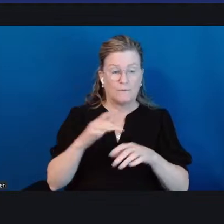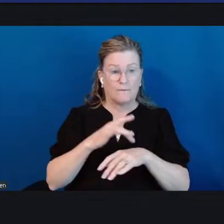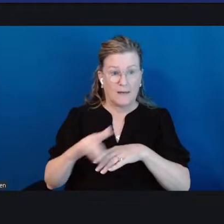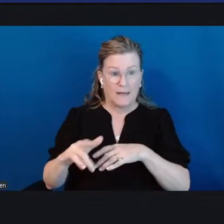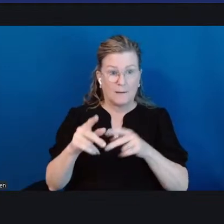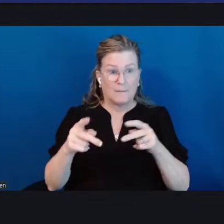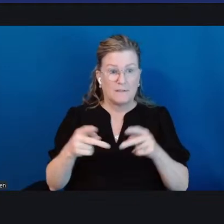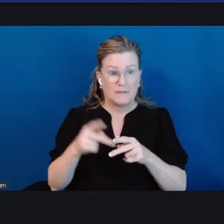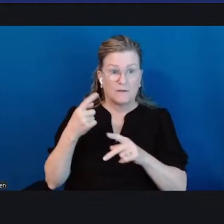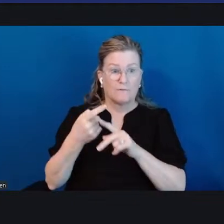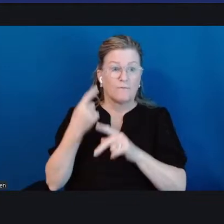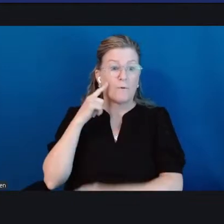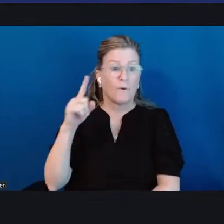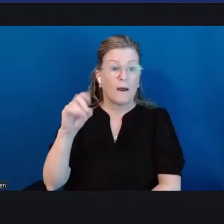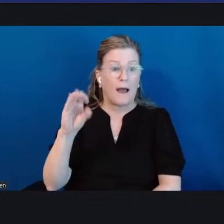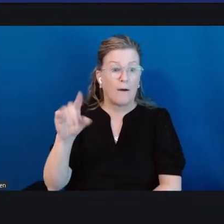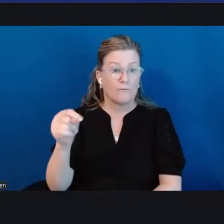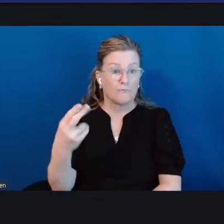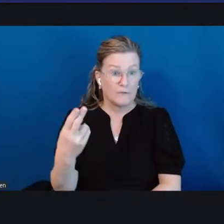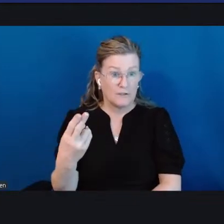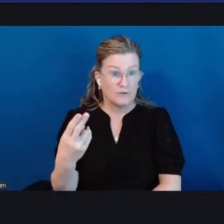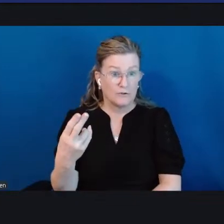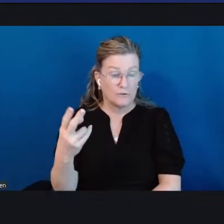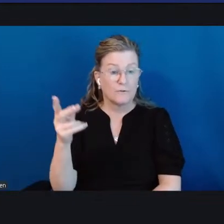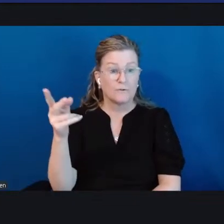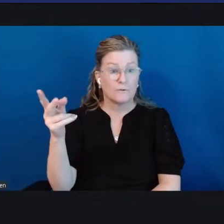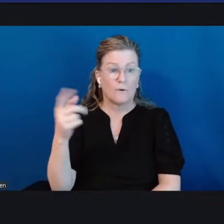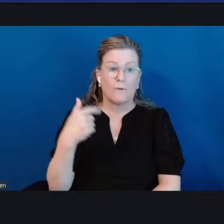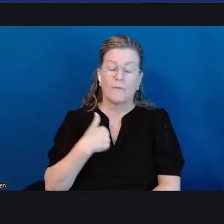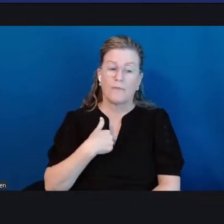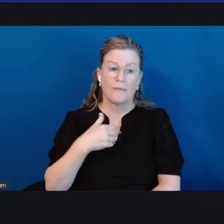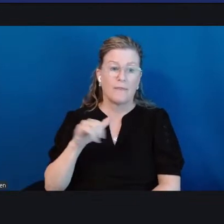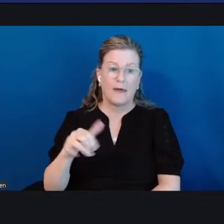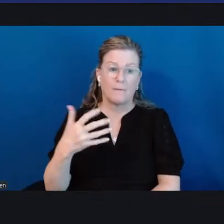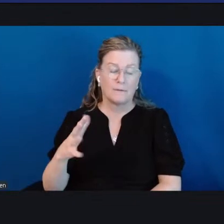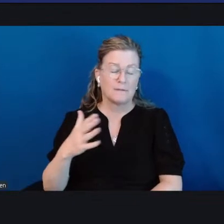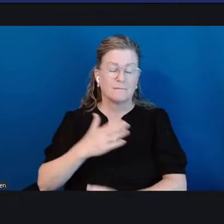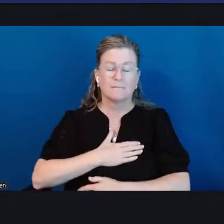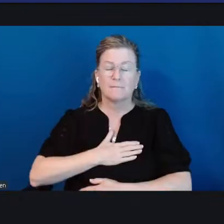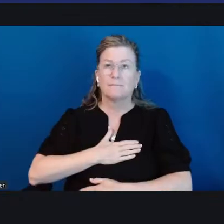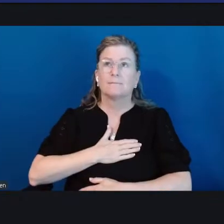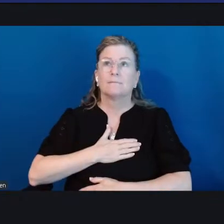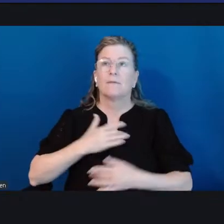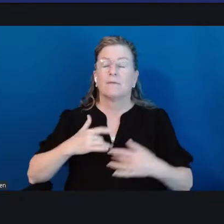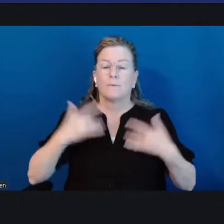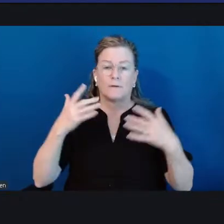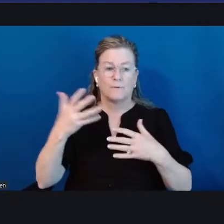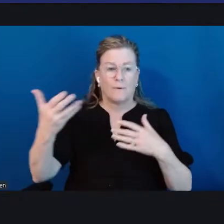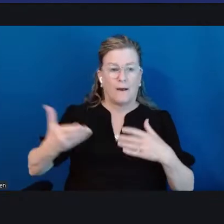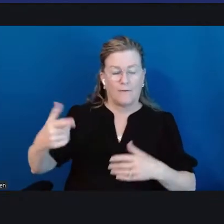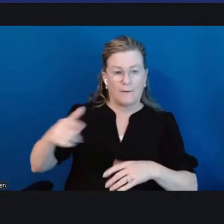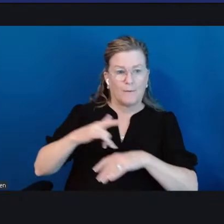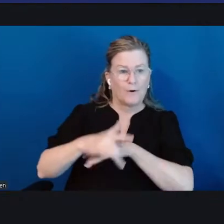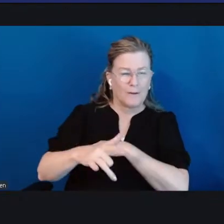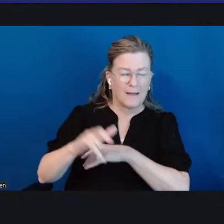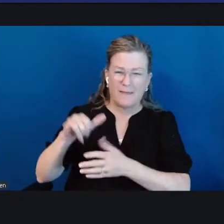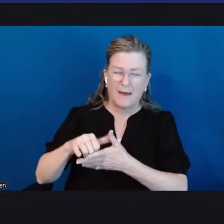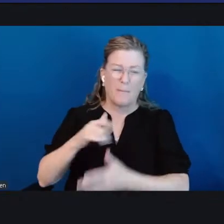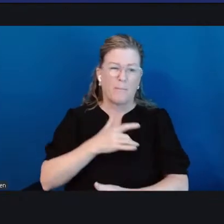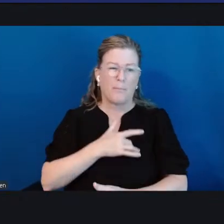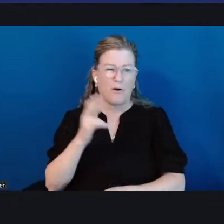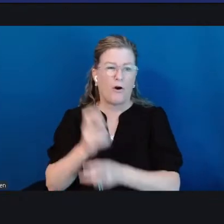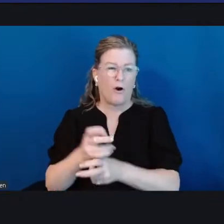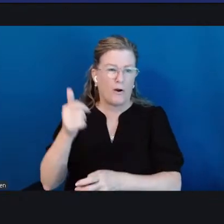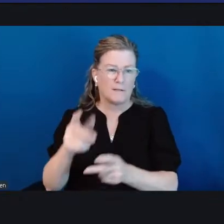the outreach. And so that was a pleasure to get those hired early. That's usually one of the hardest positions